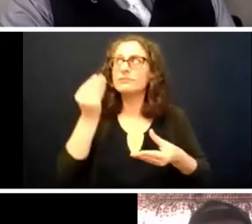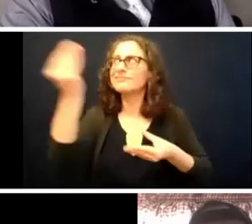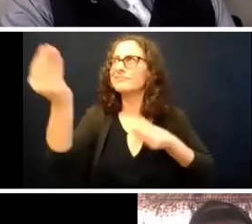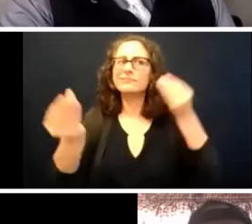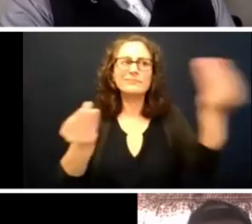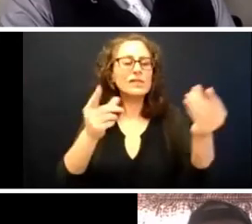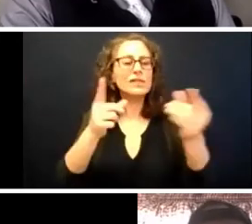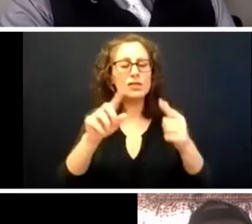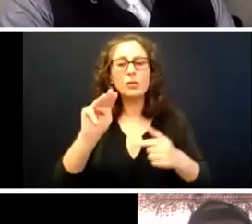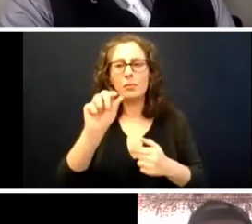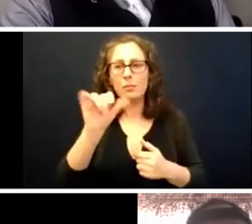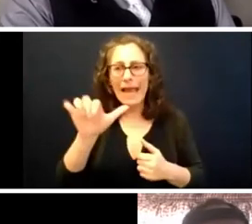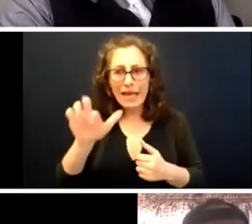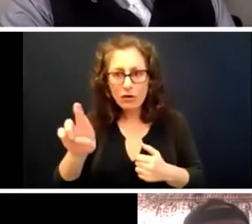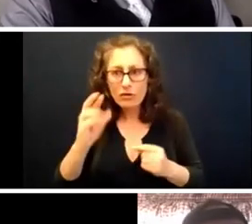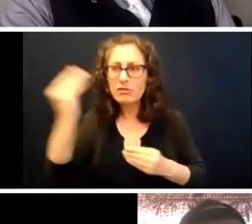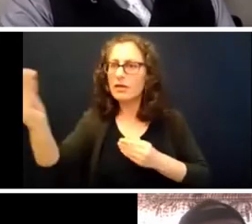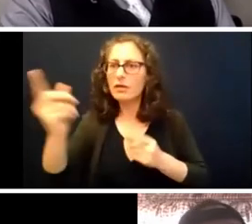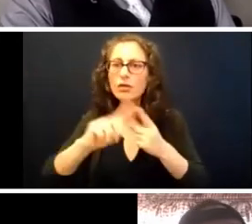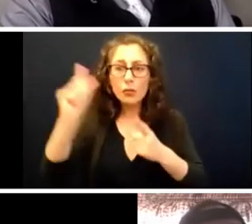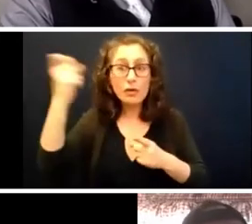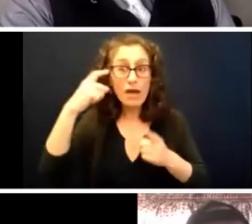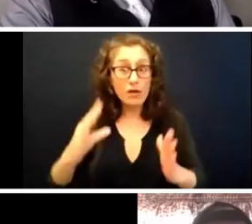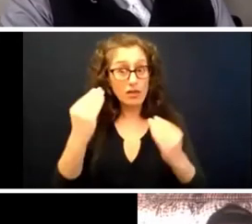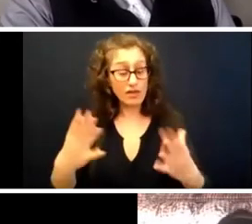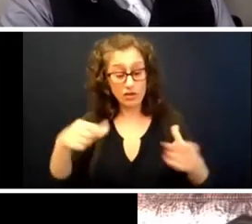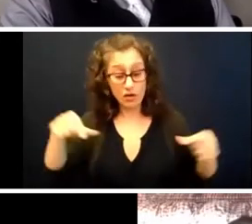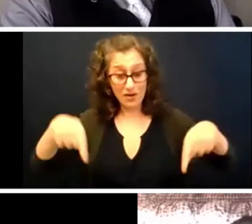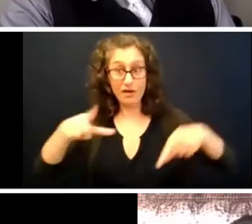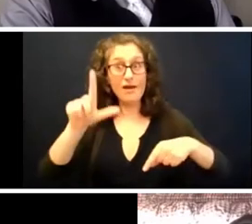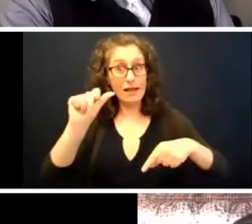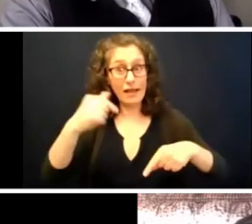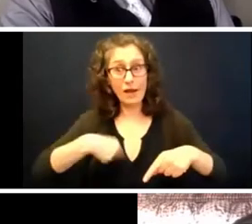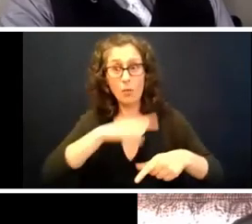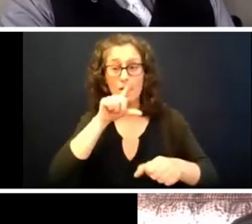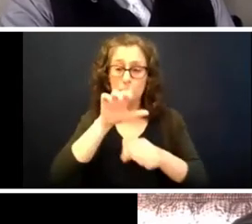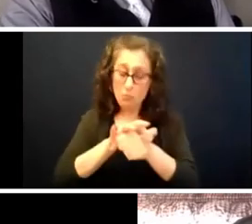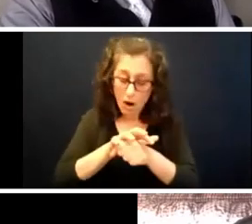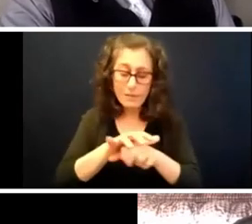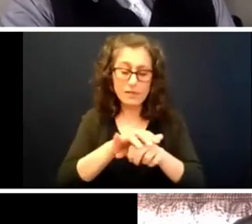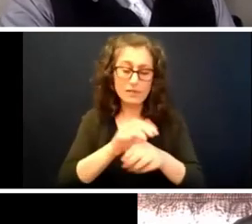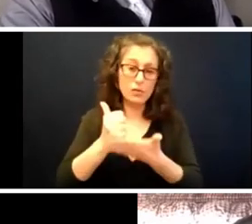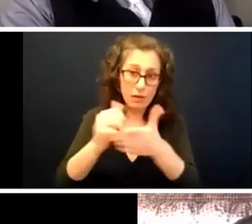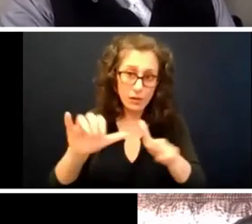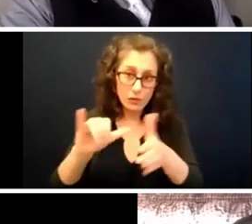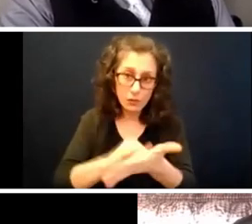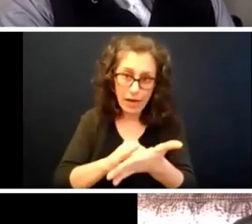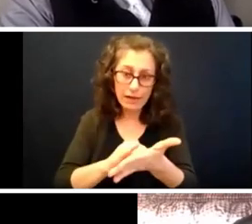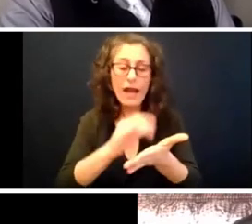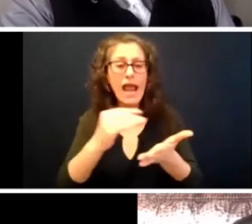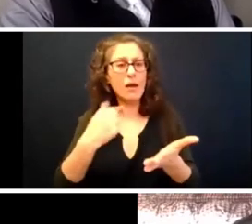So I'll start by simply saying we in LA absolutely promise to help you do that. One, not only here in LA, but we meet